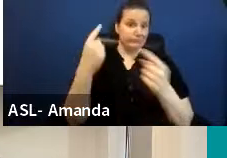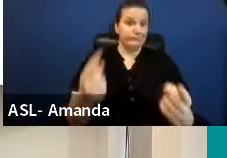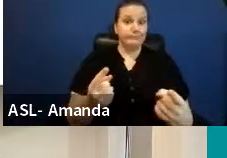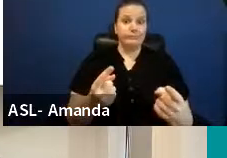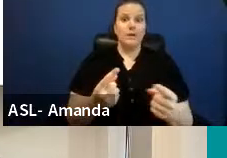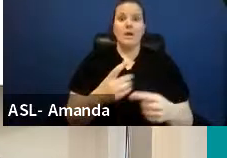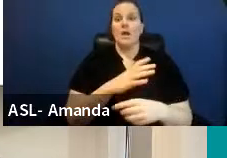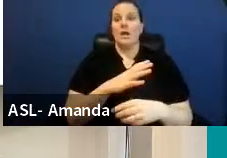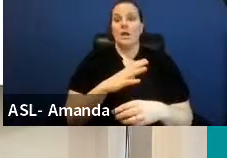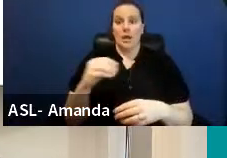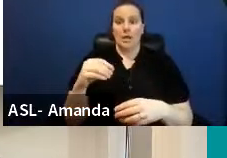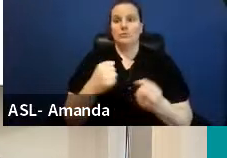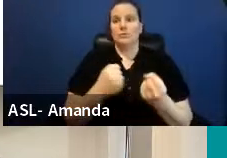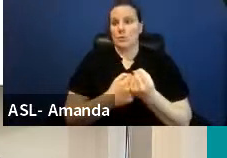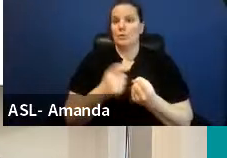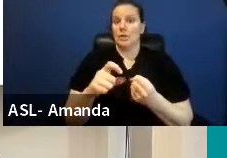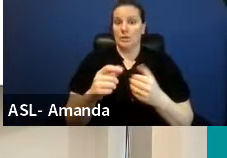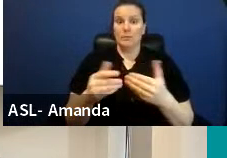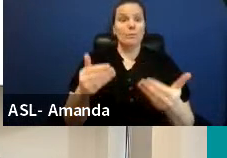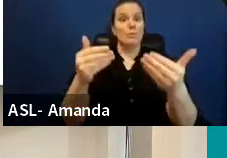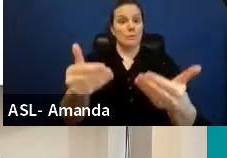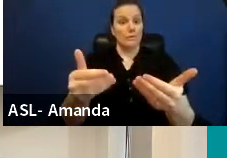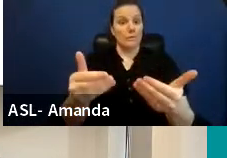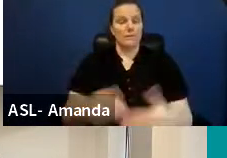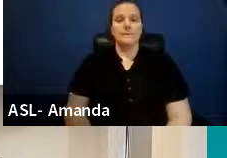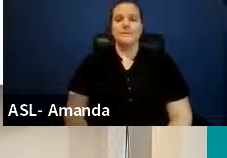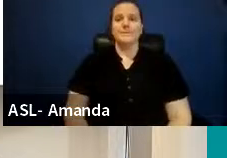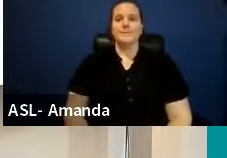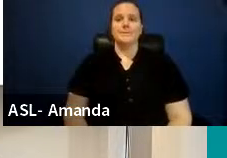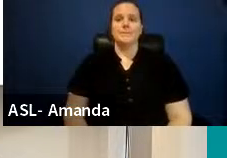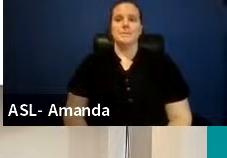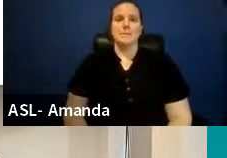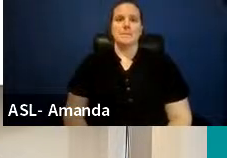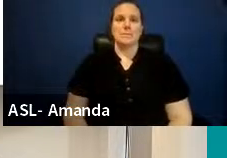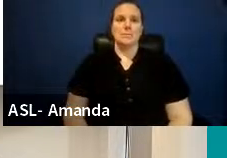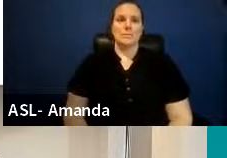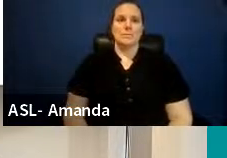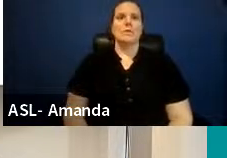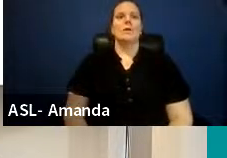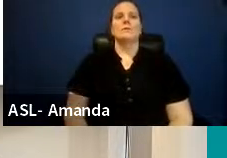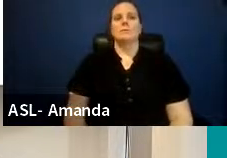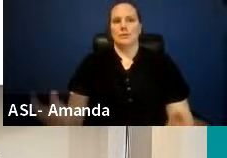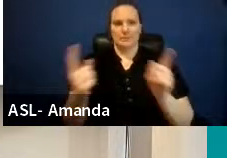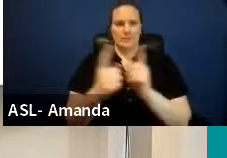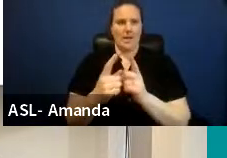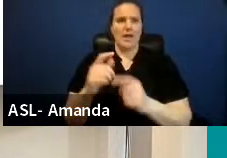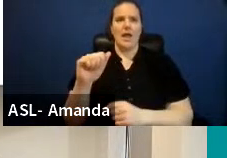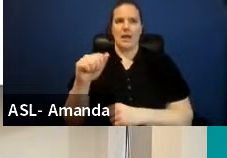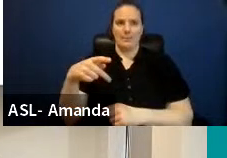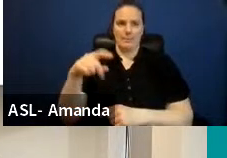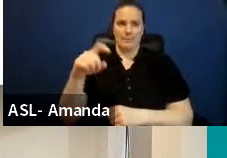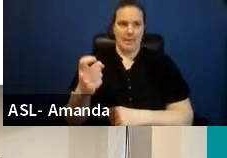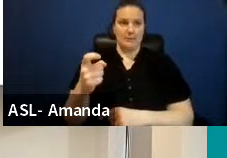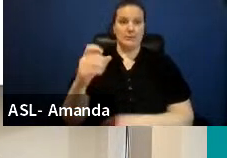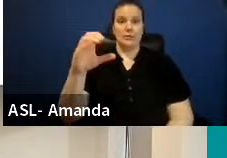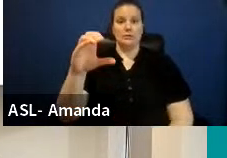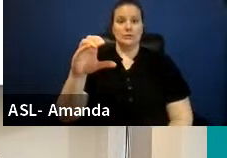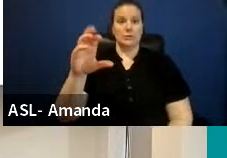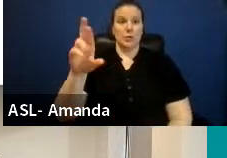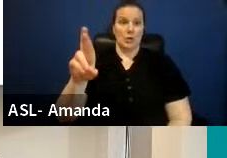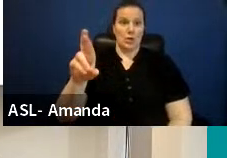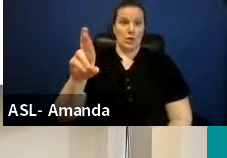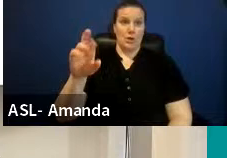and the support we'll need moving forward. We also then met with Apex and CRDC, and